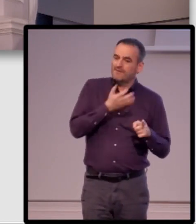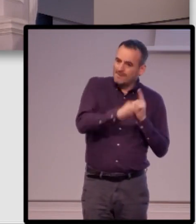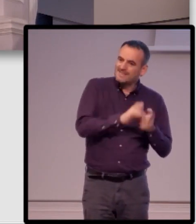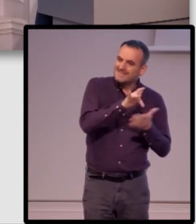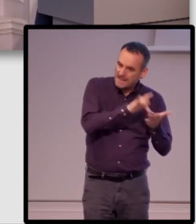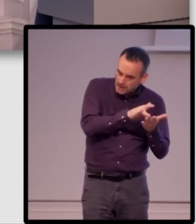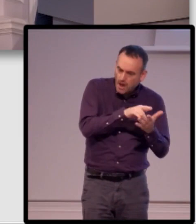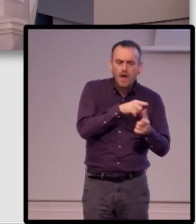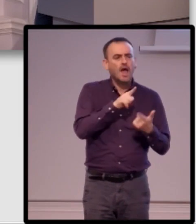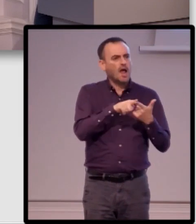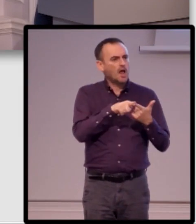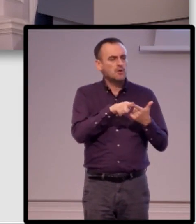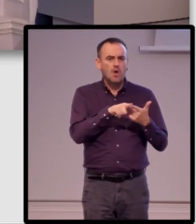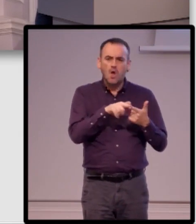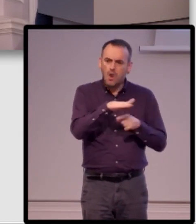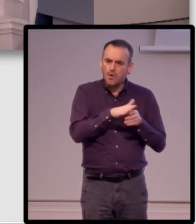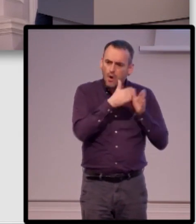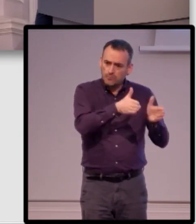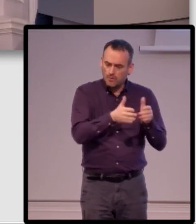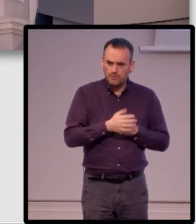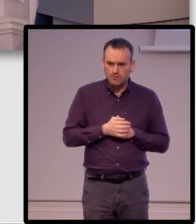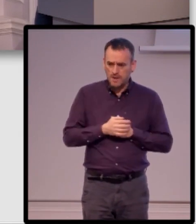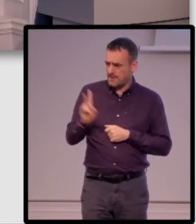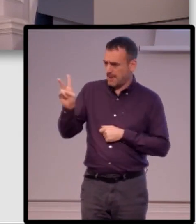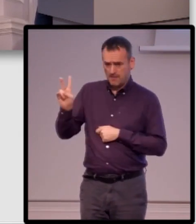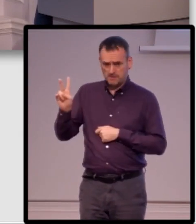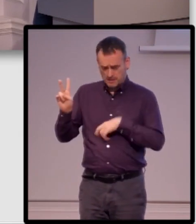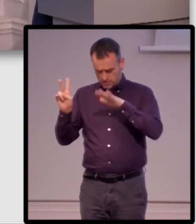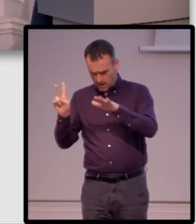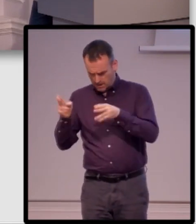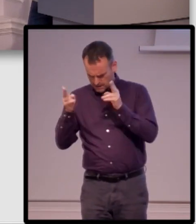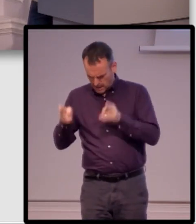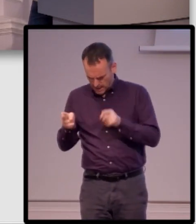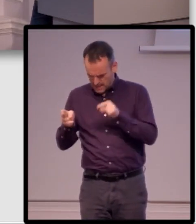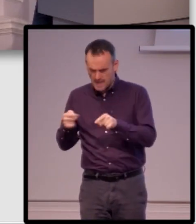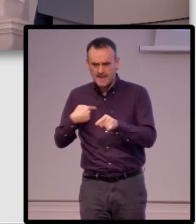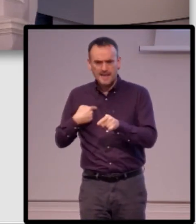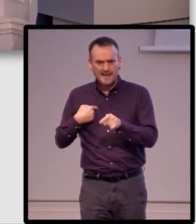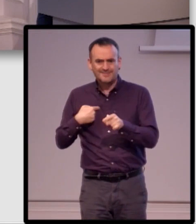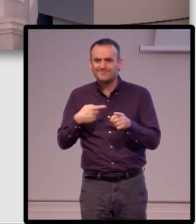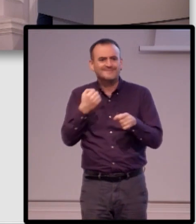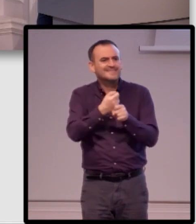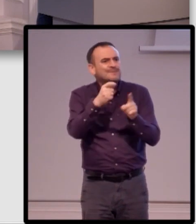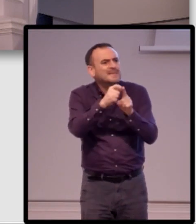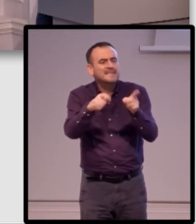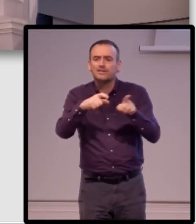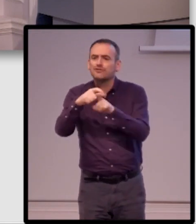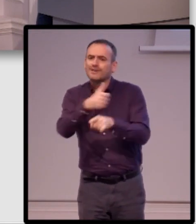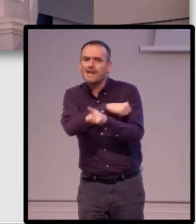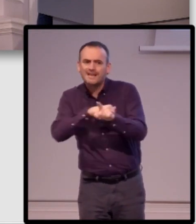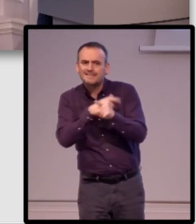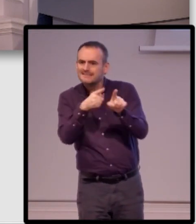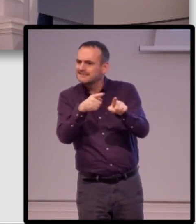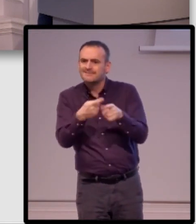or the local hospital, parents of dying children had to rely on what could be quite patchy help from GPs and district nurses who had